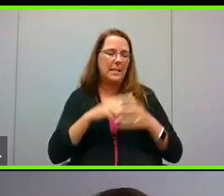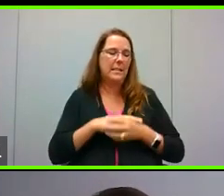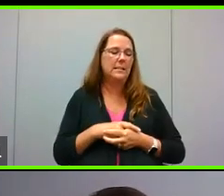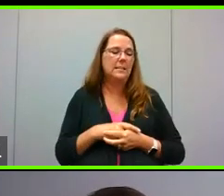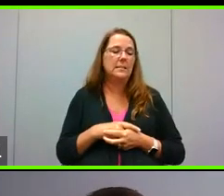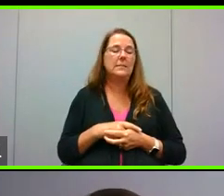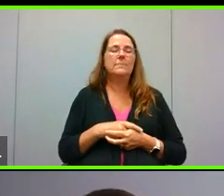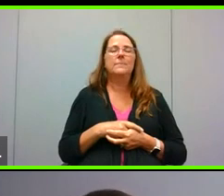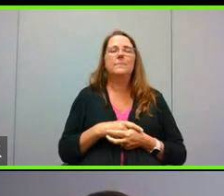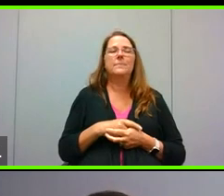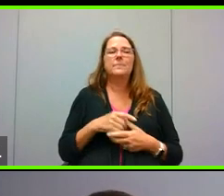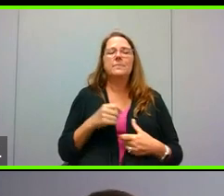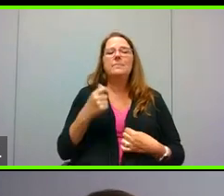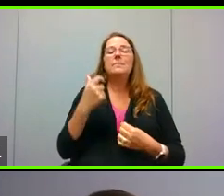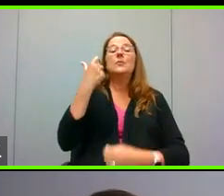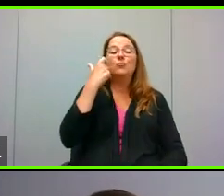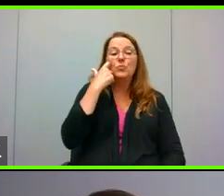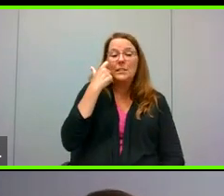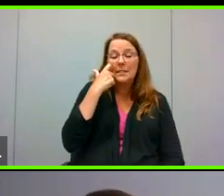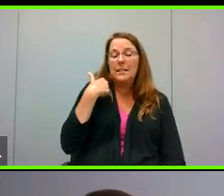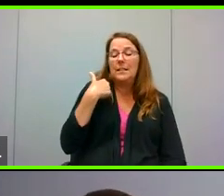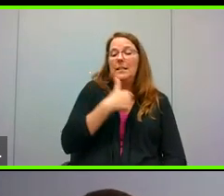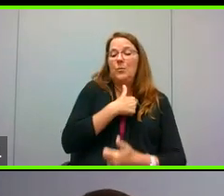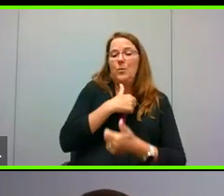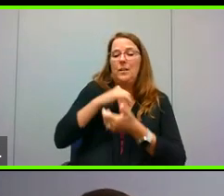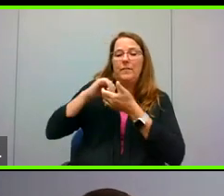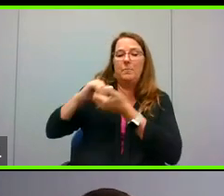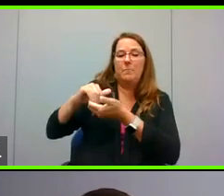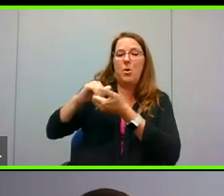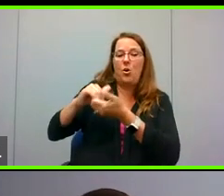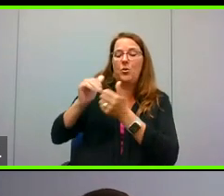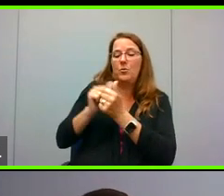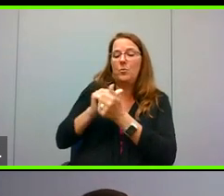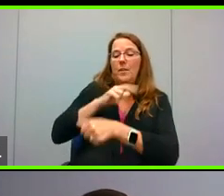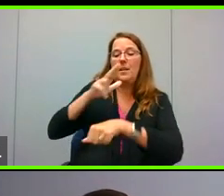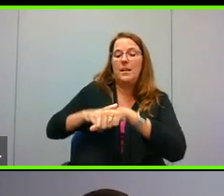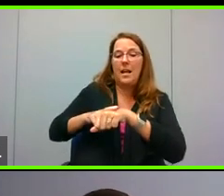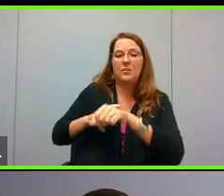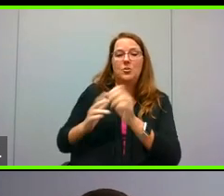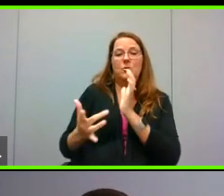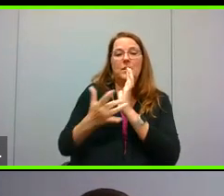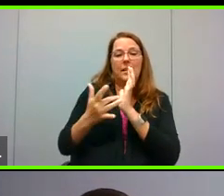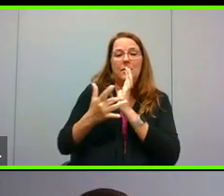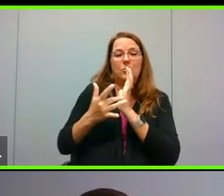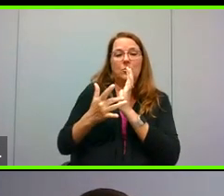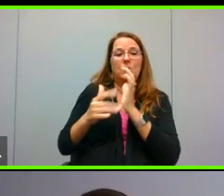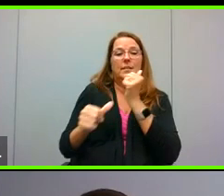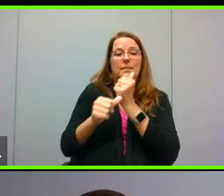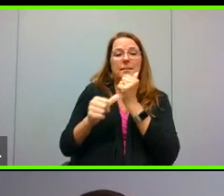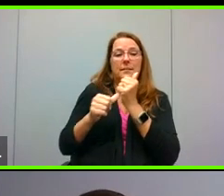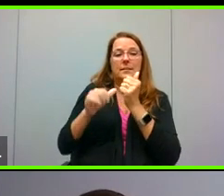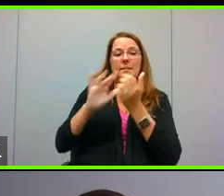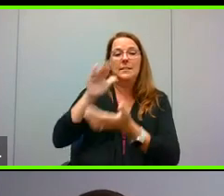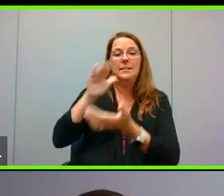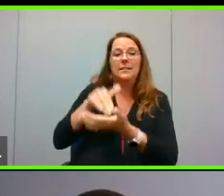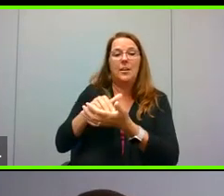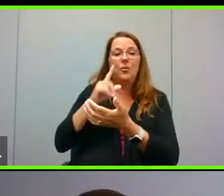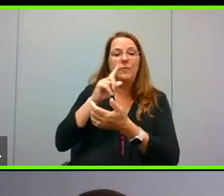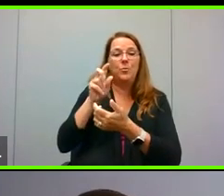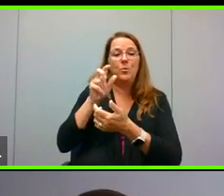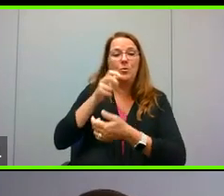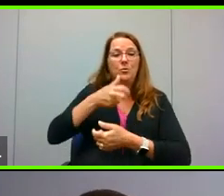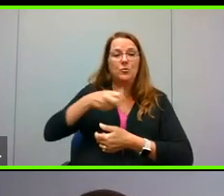Recently, we have partnered with the National Technical Assistance Center for Transition to participate in